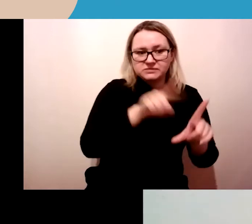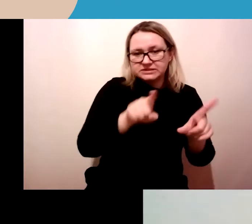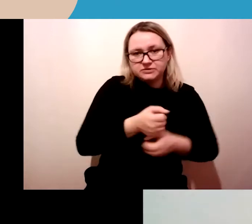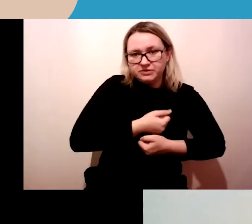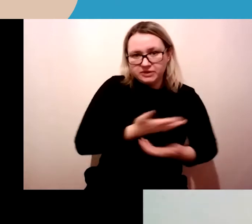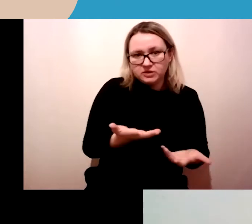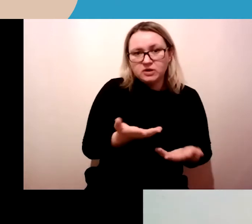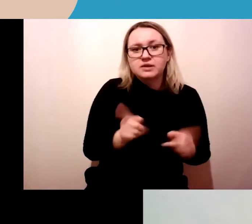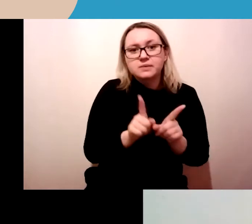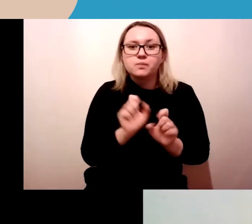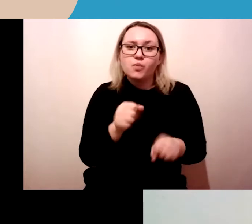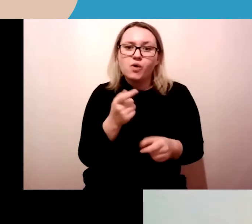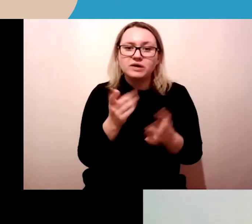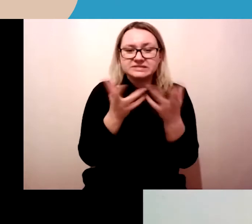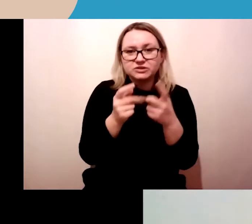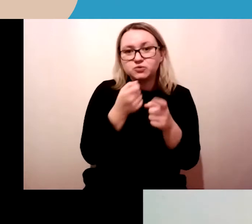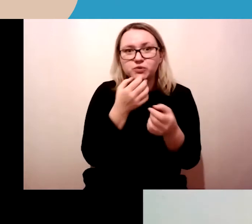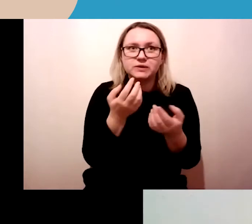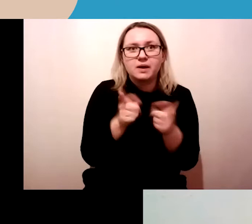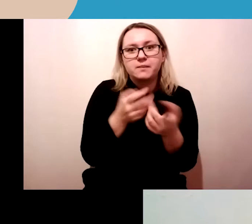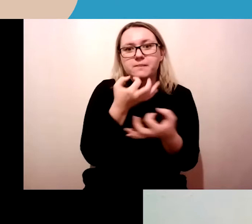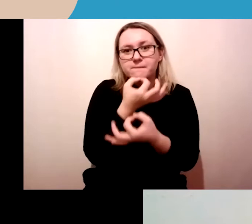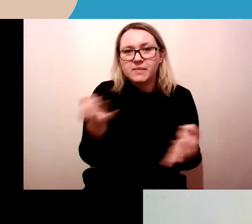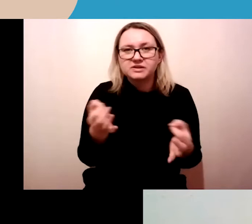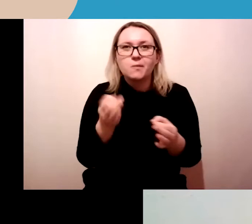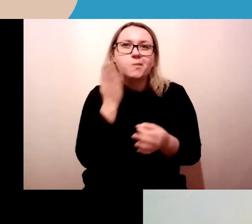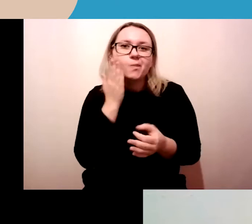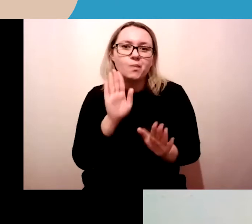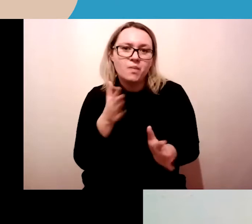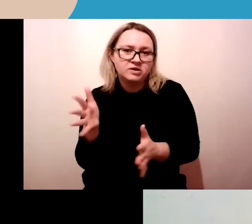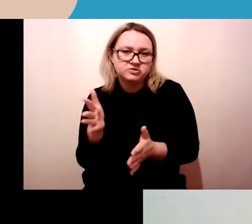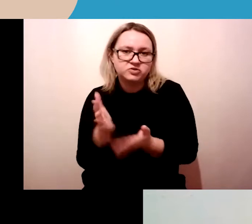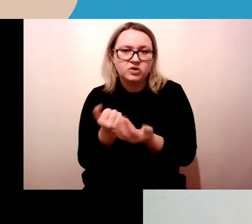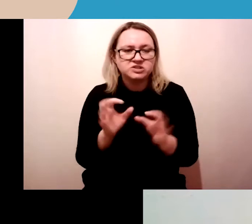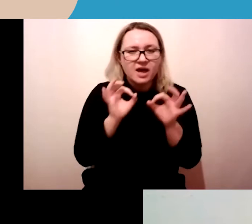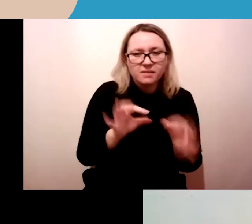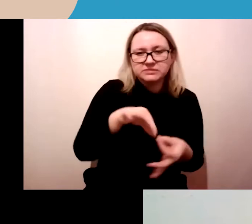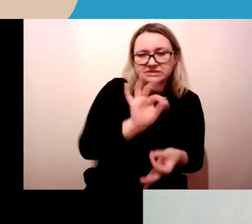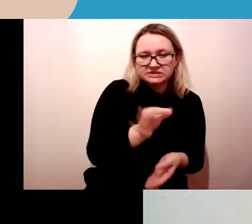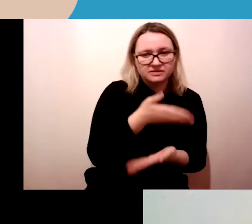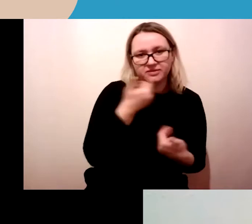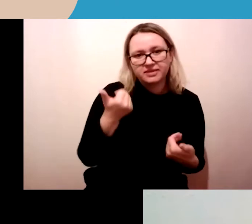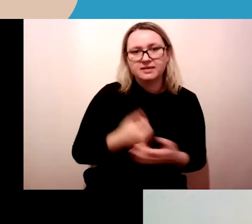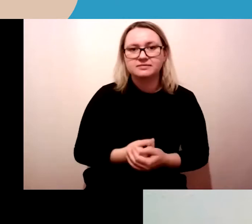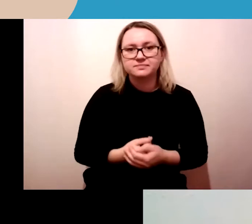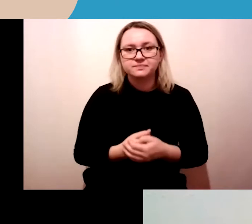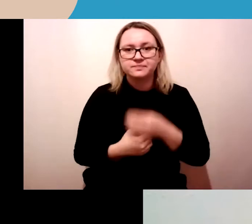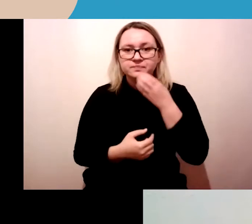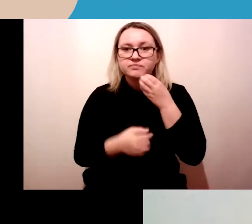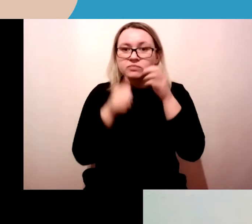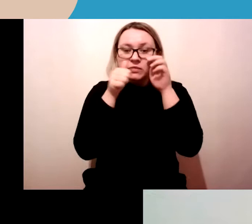We don't know how many of them were LGBT children. So I have some precise